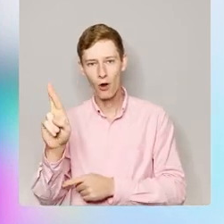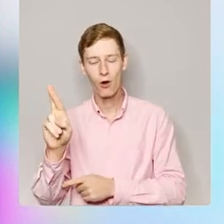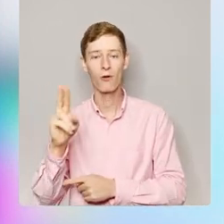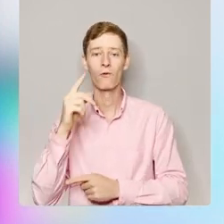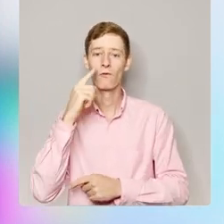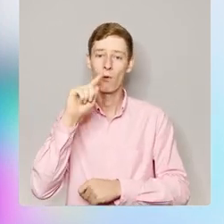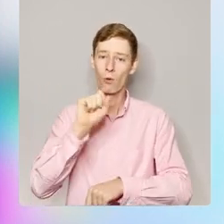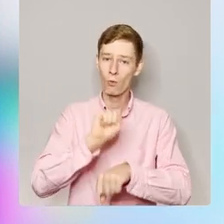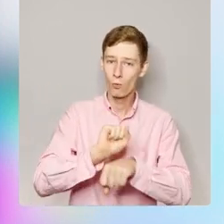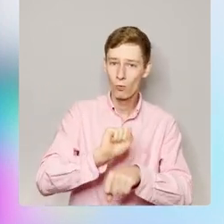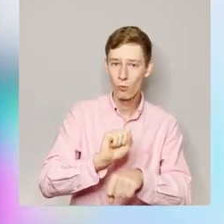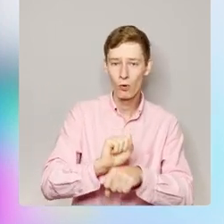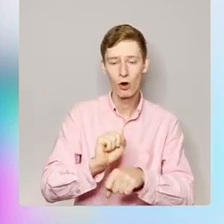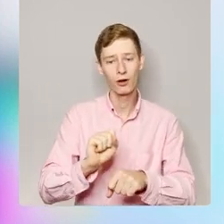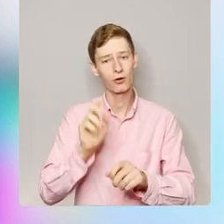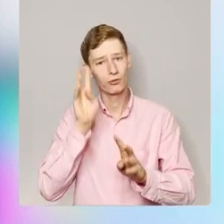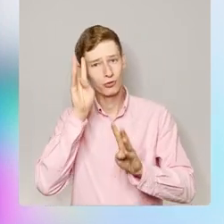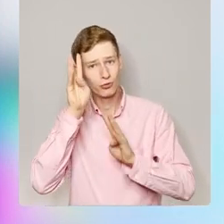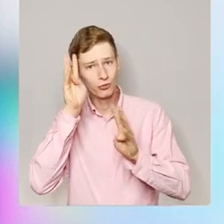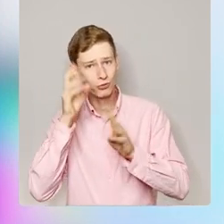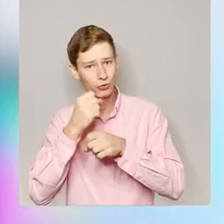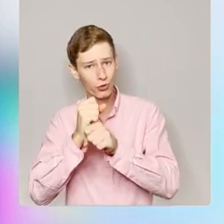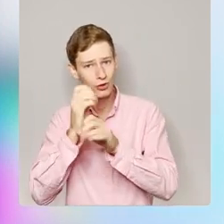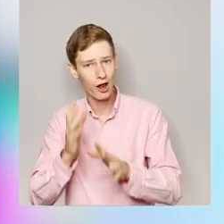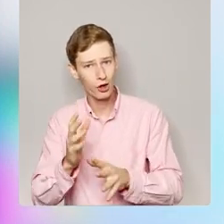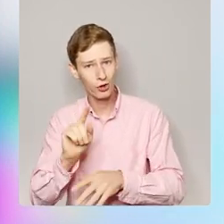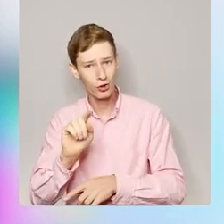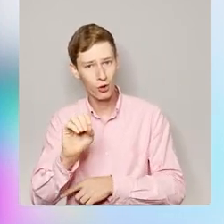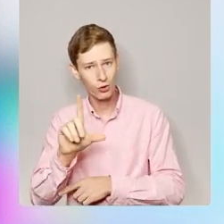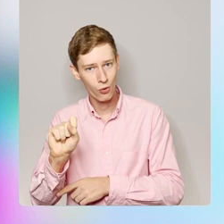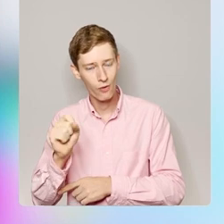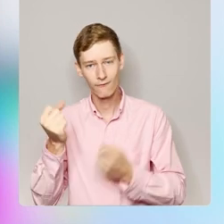work, creator tools, fitness, and learning.